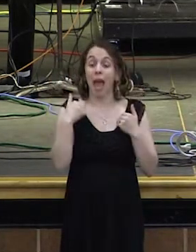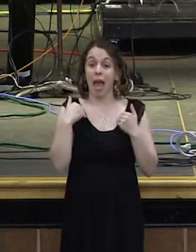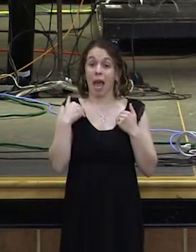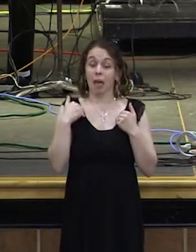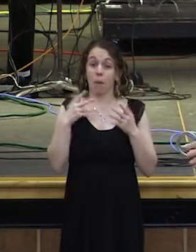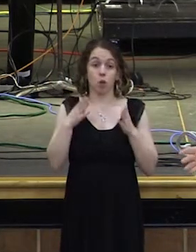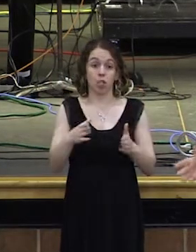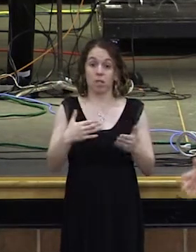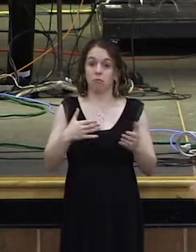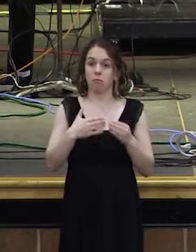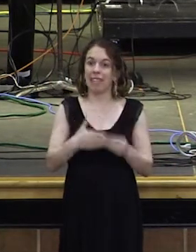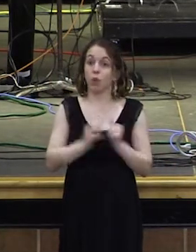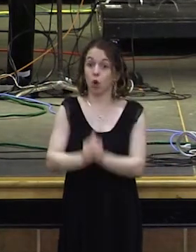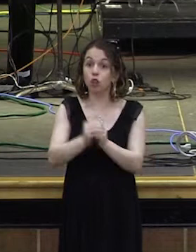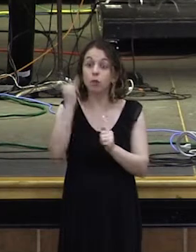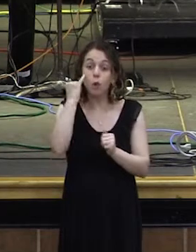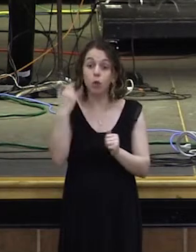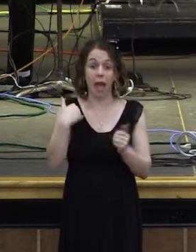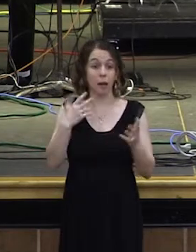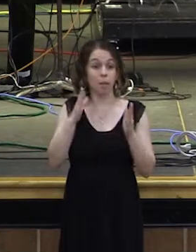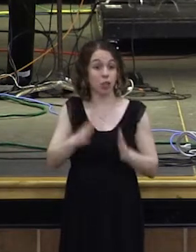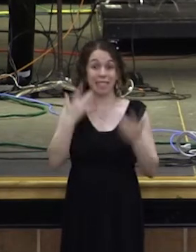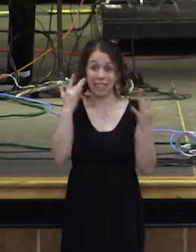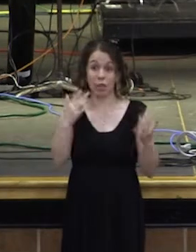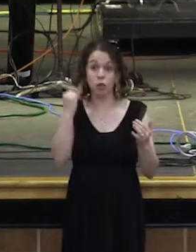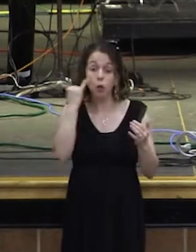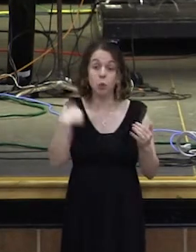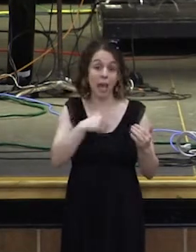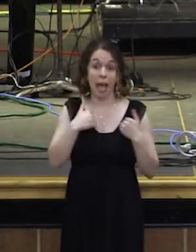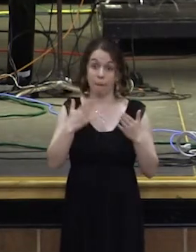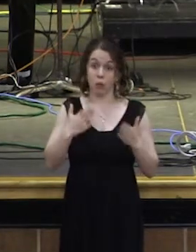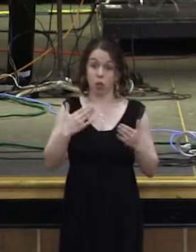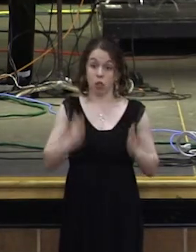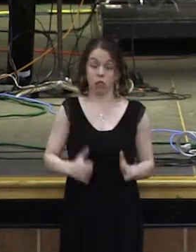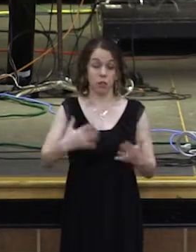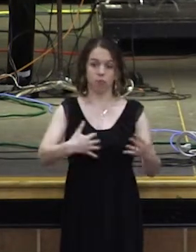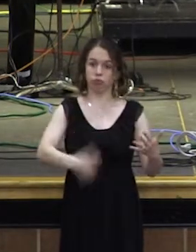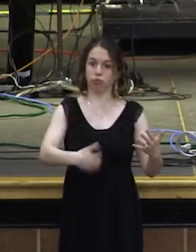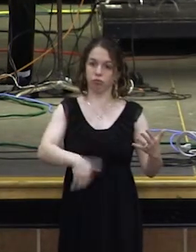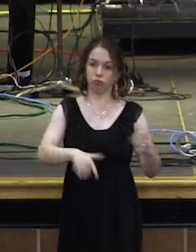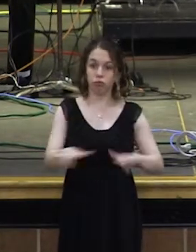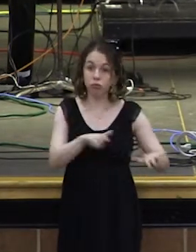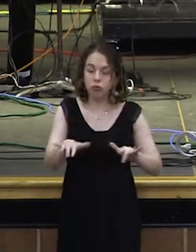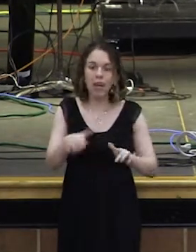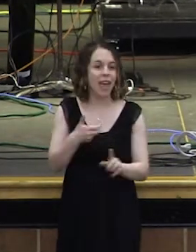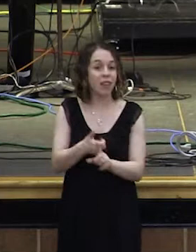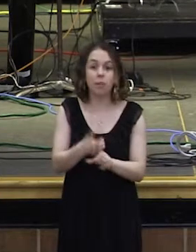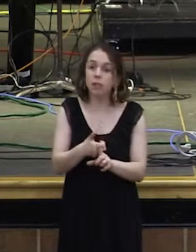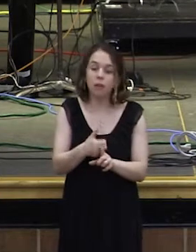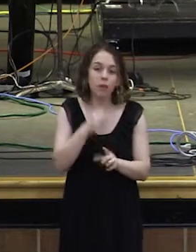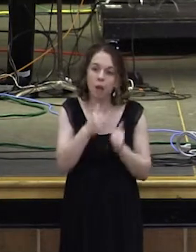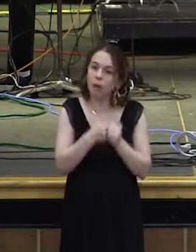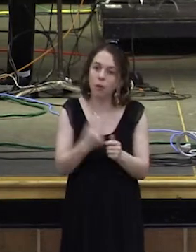would not have them leading this this this congregation let me say this if I was in sin Hallelujah I want you to know I would be the first